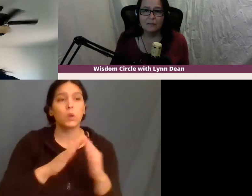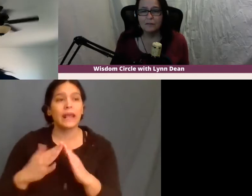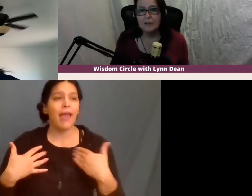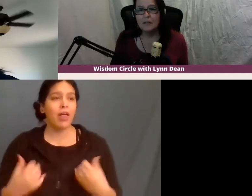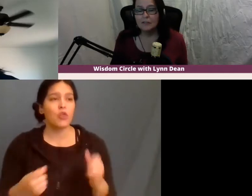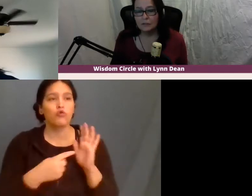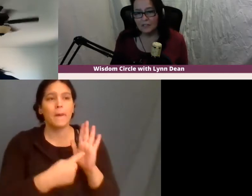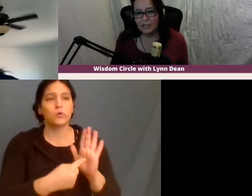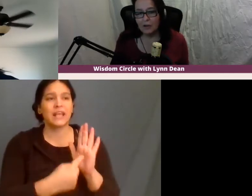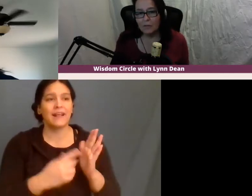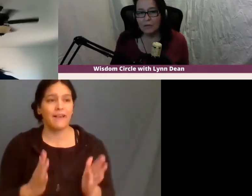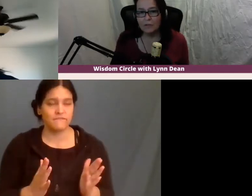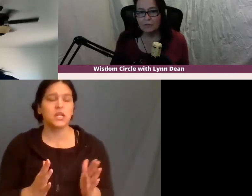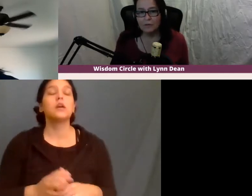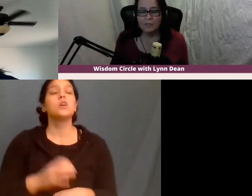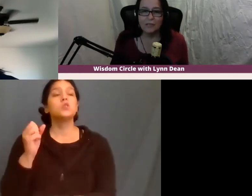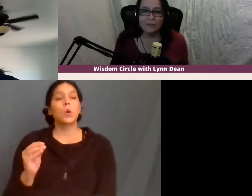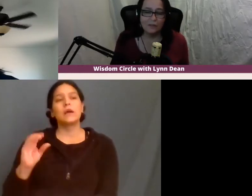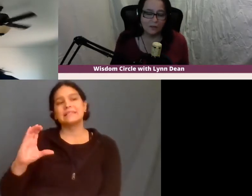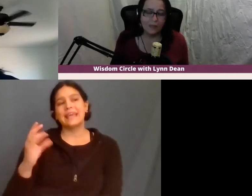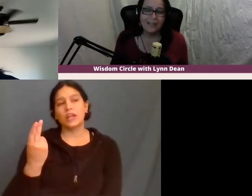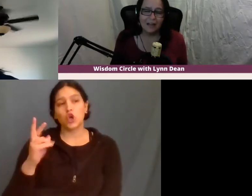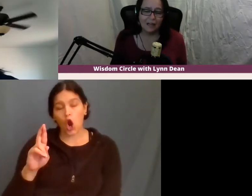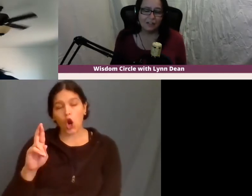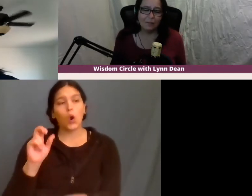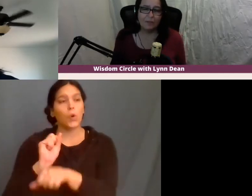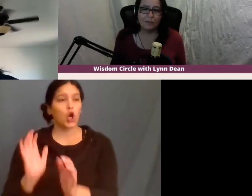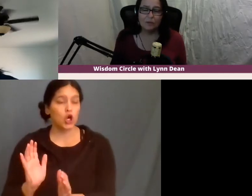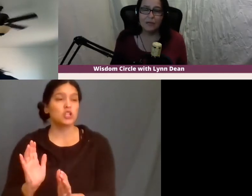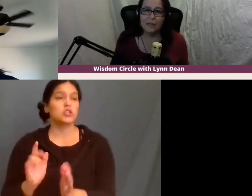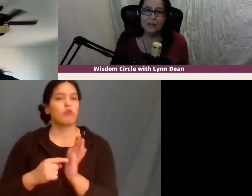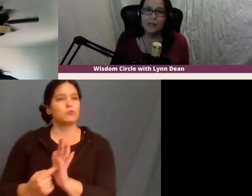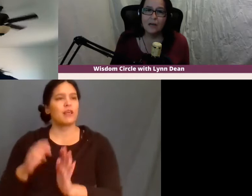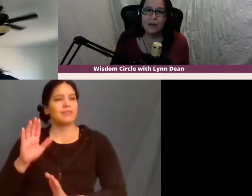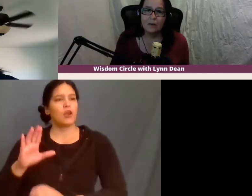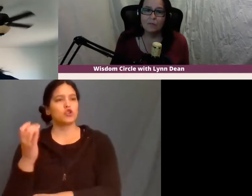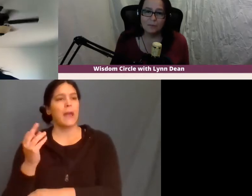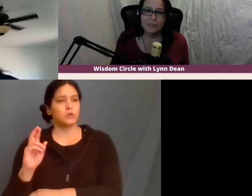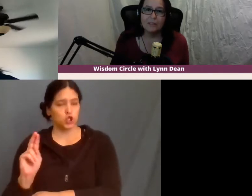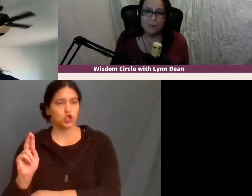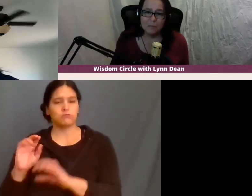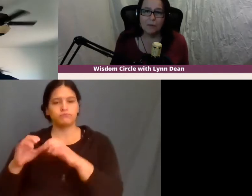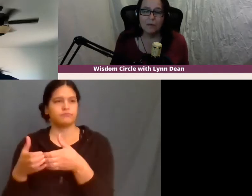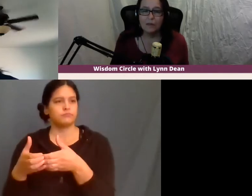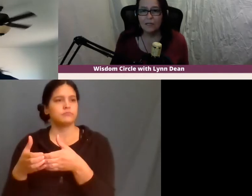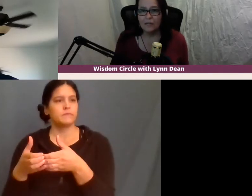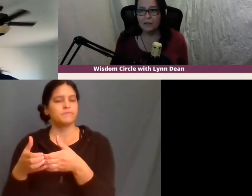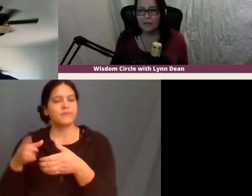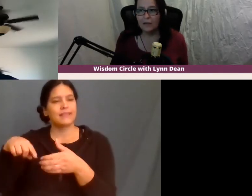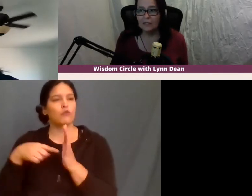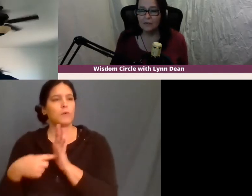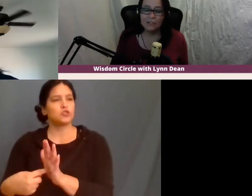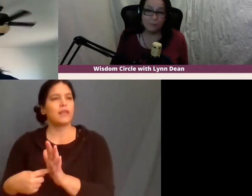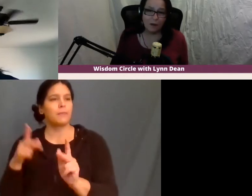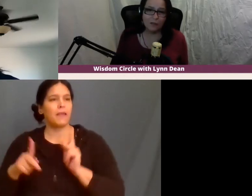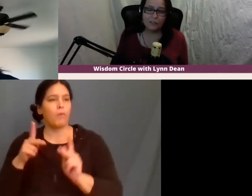Representative. So CHR workers represent their chapters where they represent the people. And